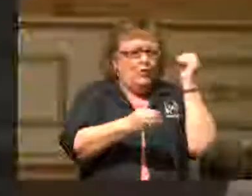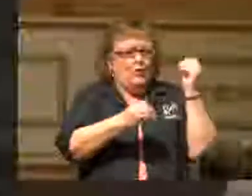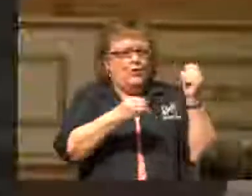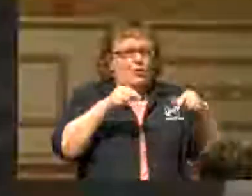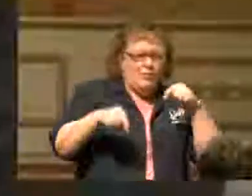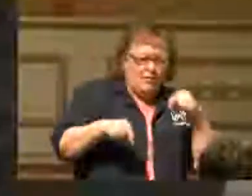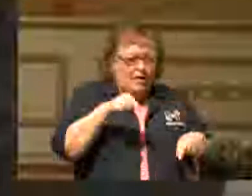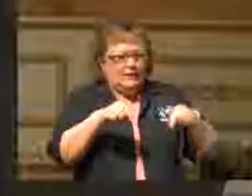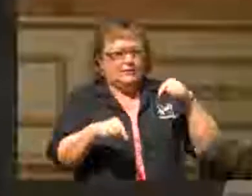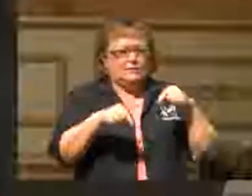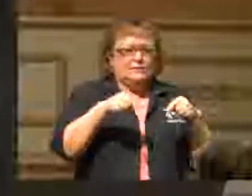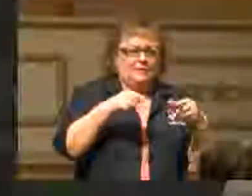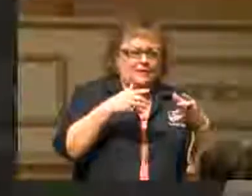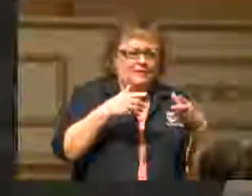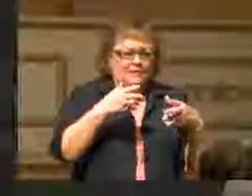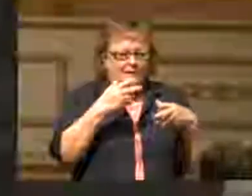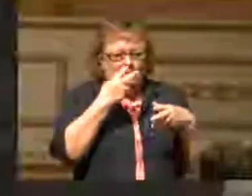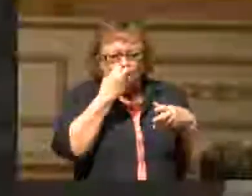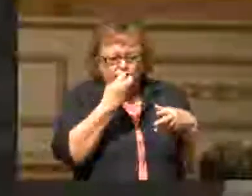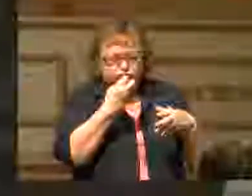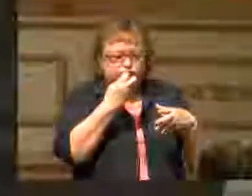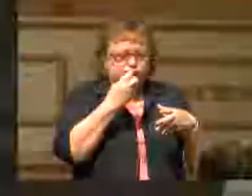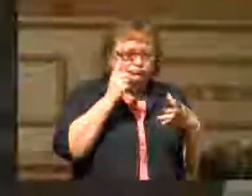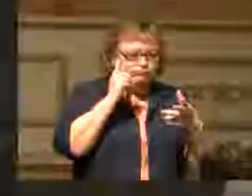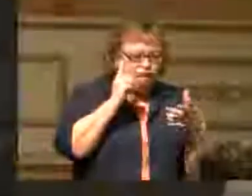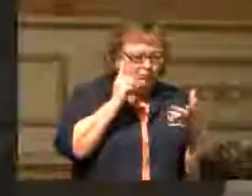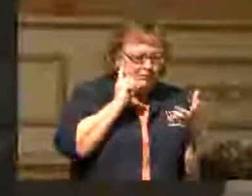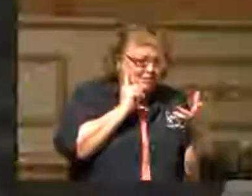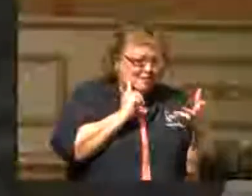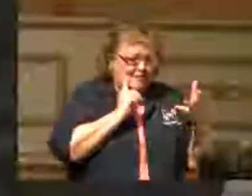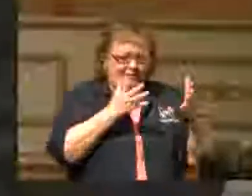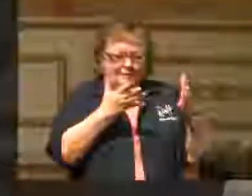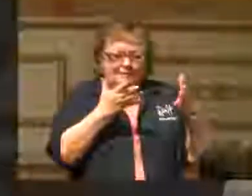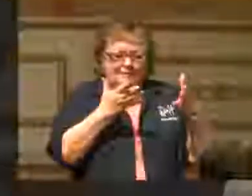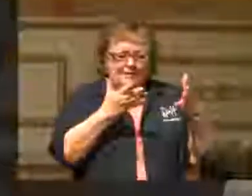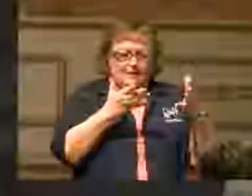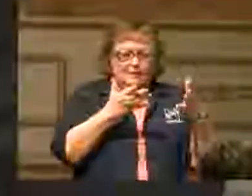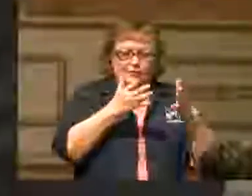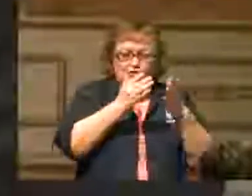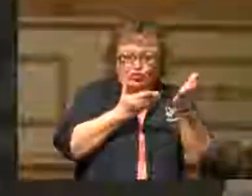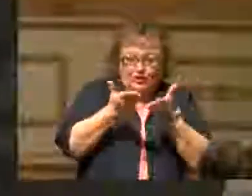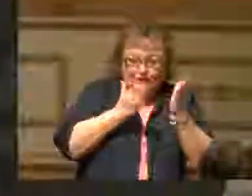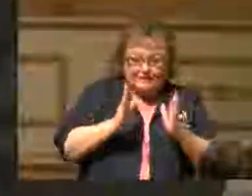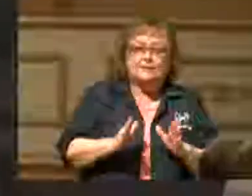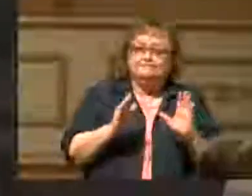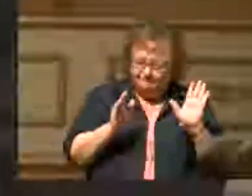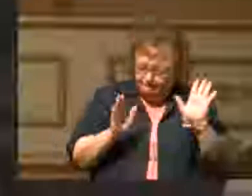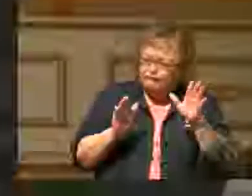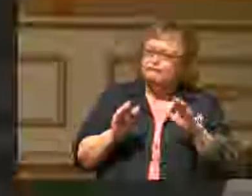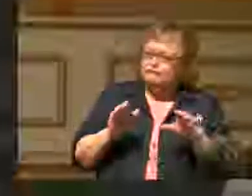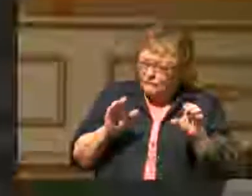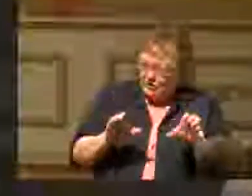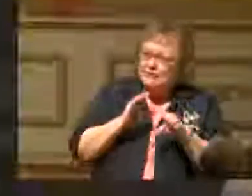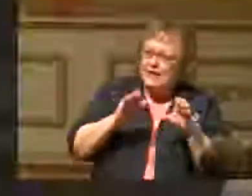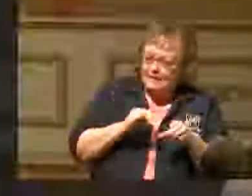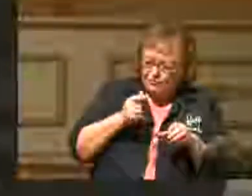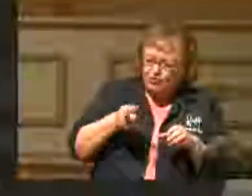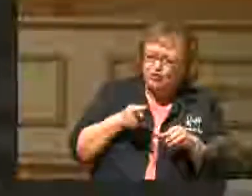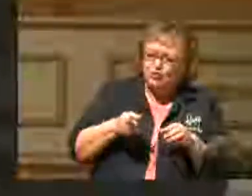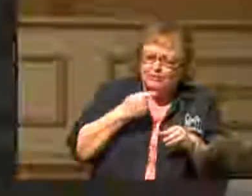maimed and the halt and the blind. And the servant said, Lord, it is done as thou hast commanded,